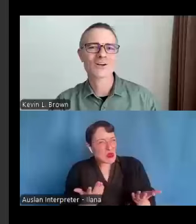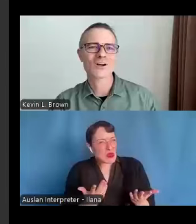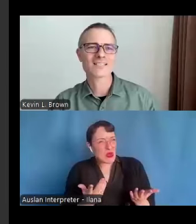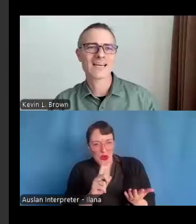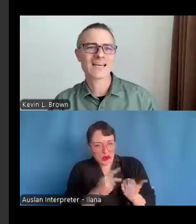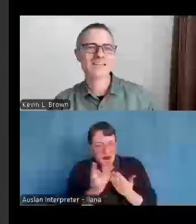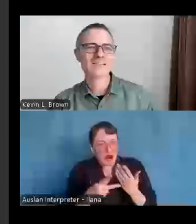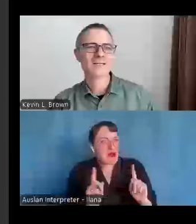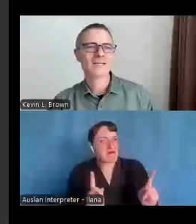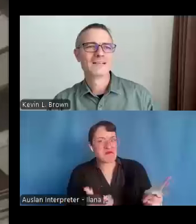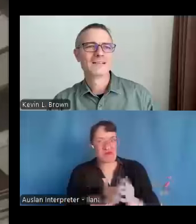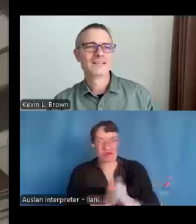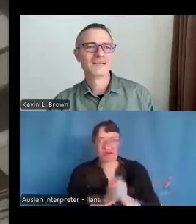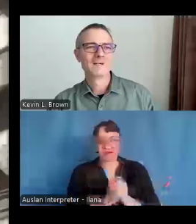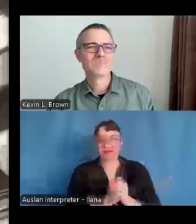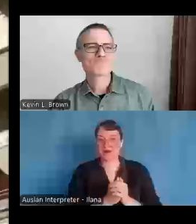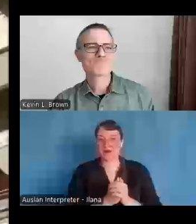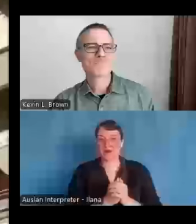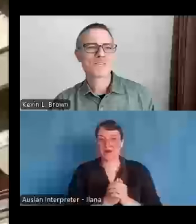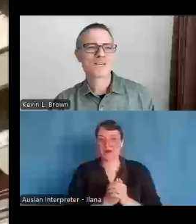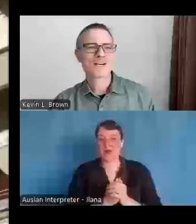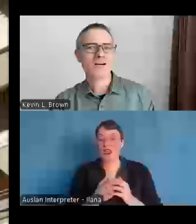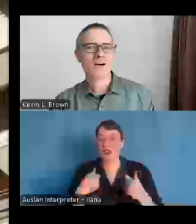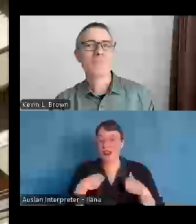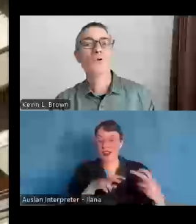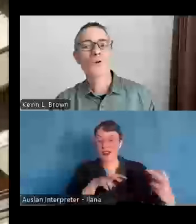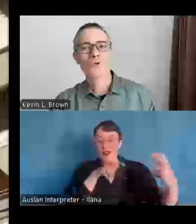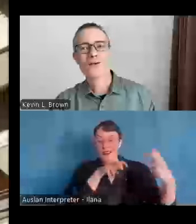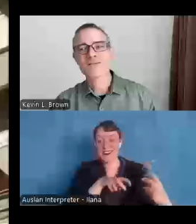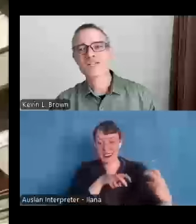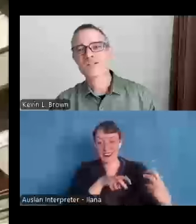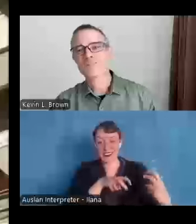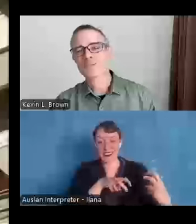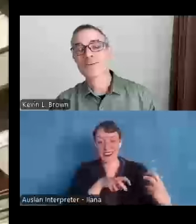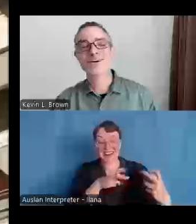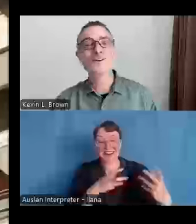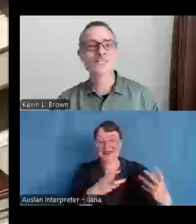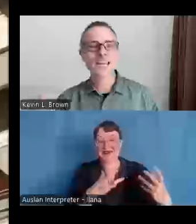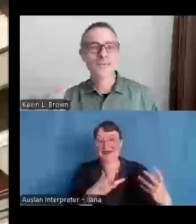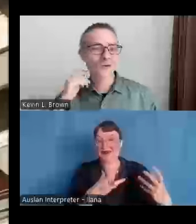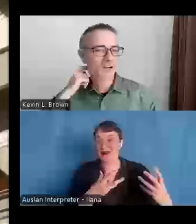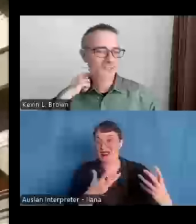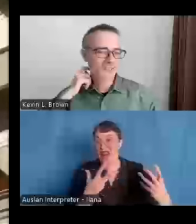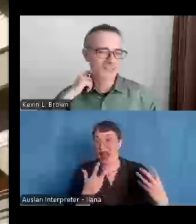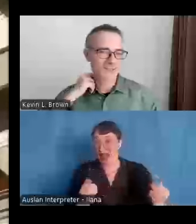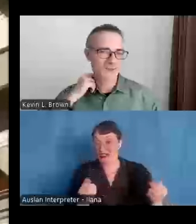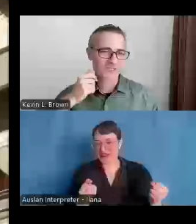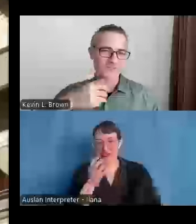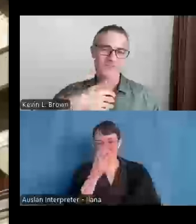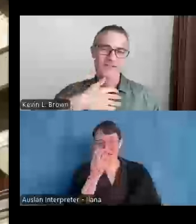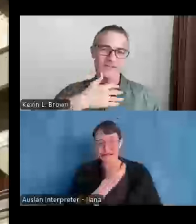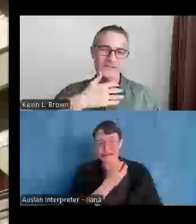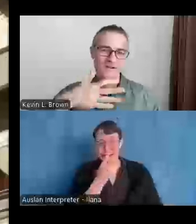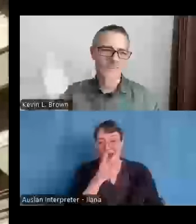sat across um, a brutal conversation at a funders annual conference. And so this